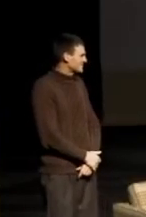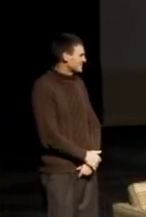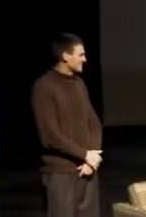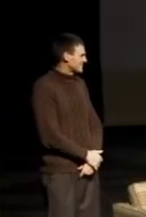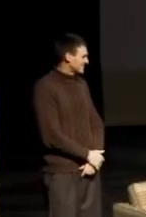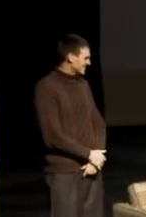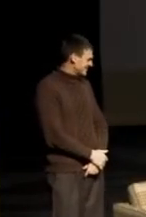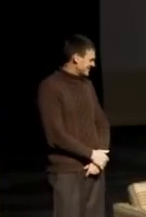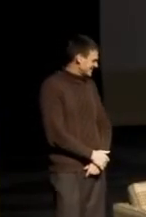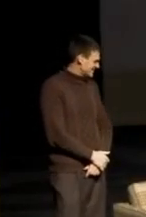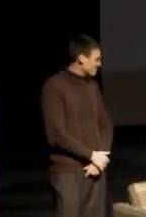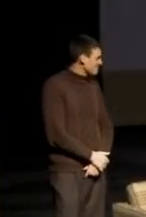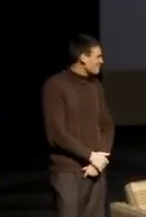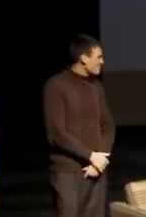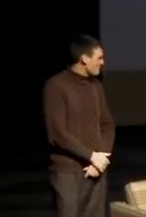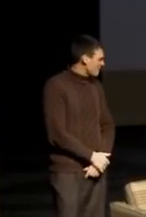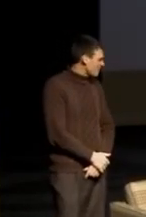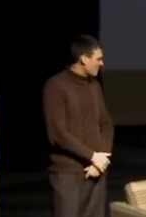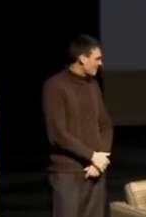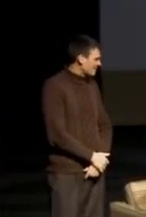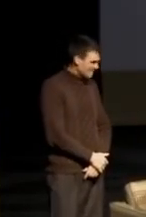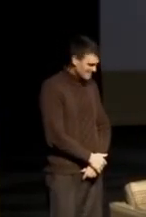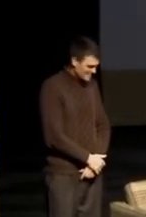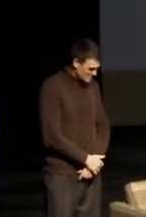Murray, and Eric Hughes exit the stage together.